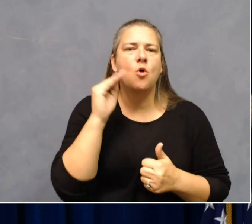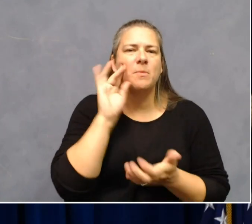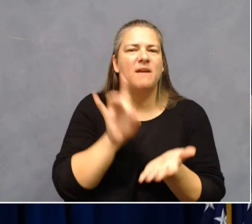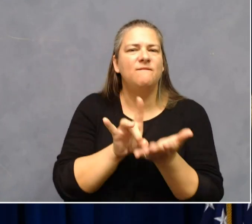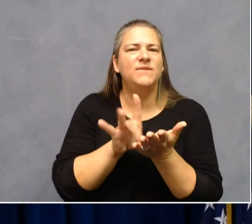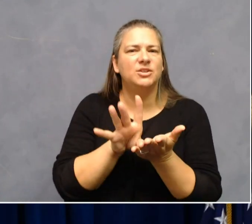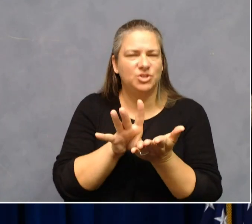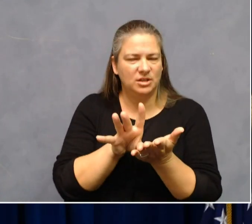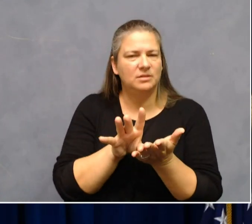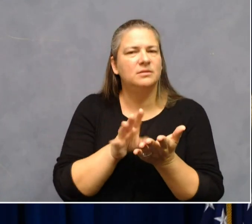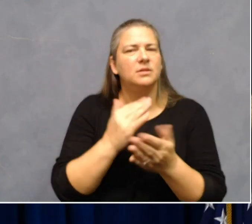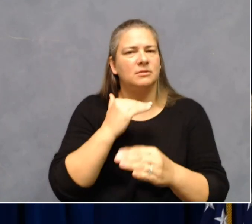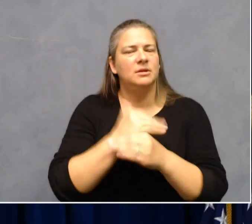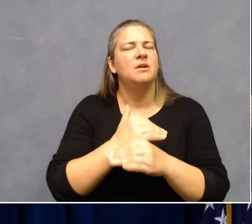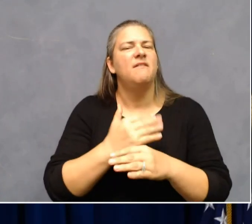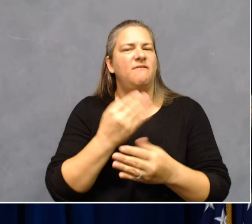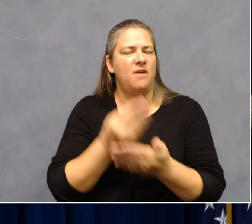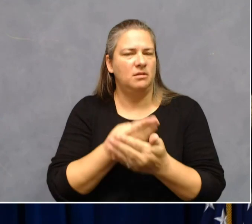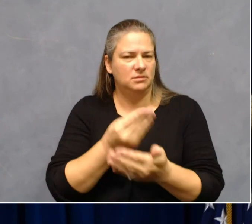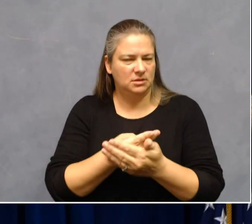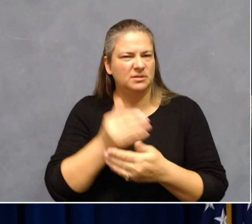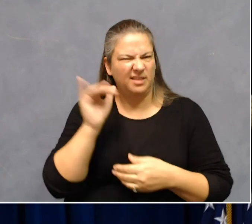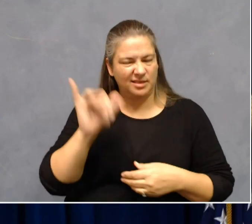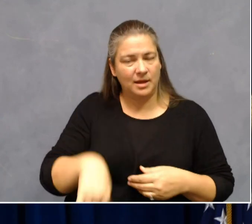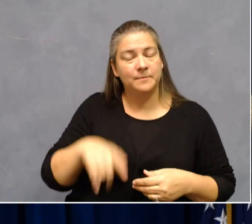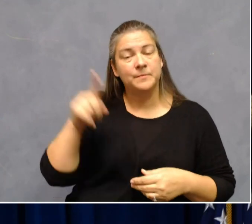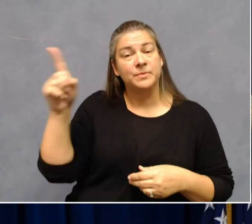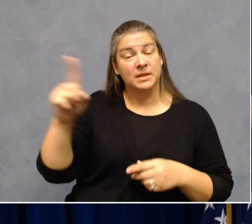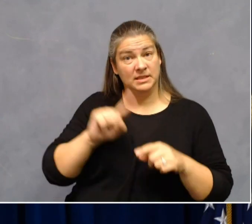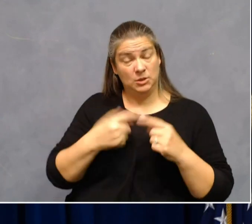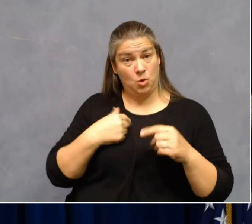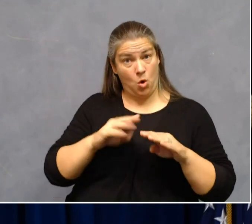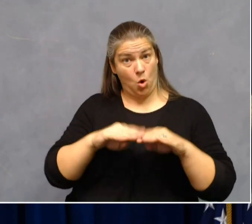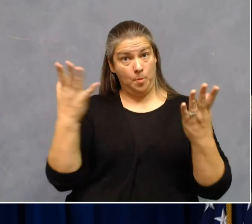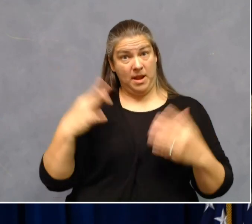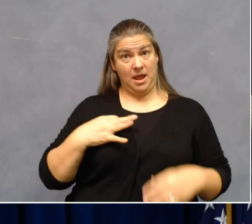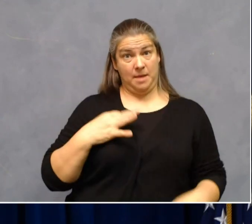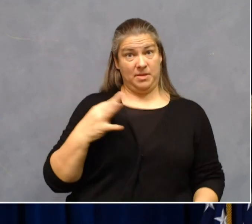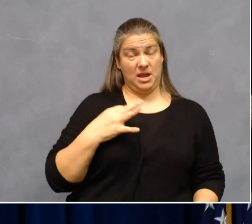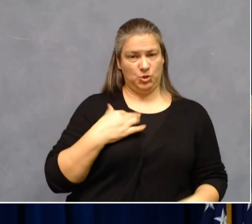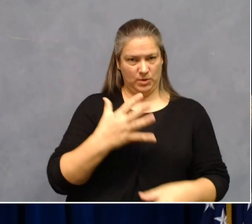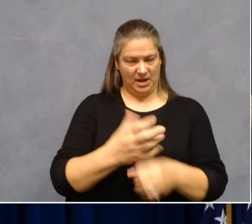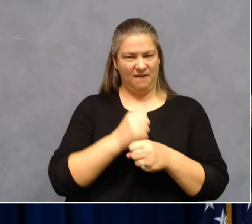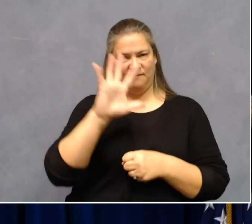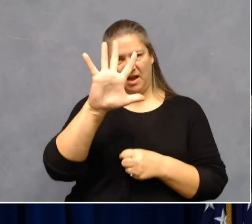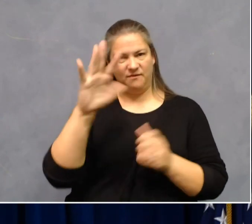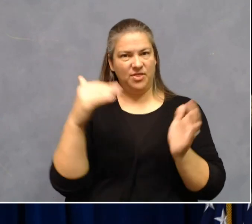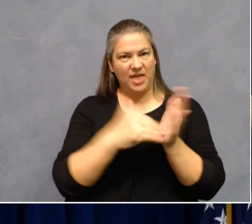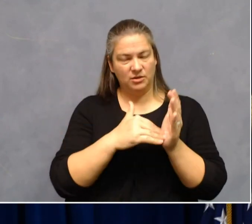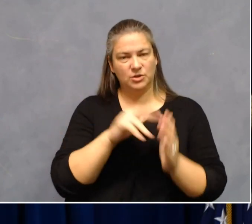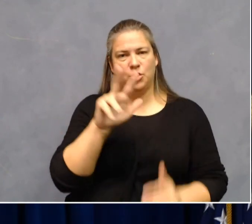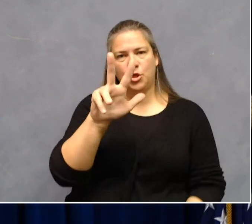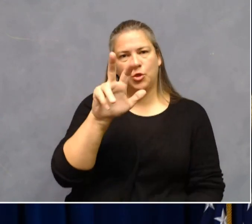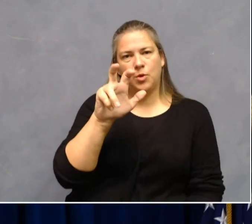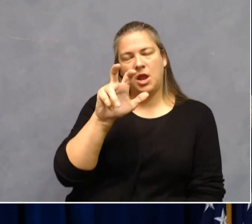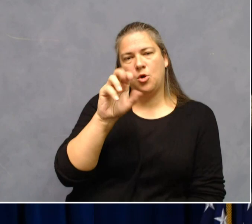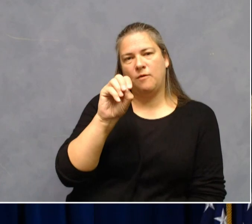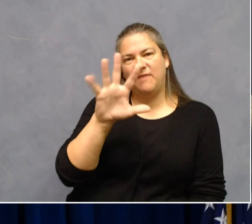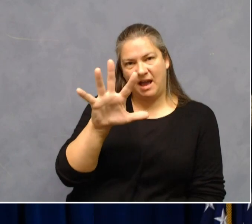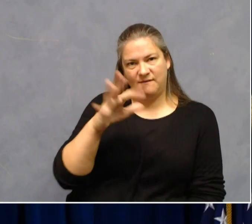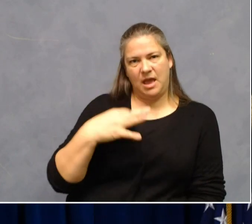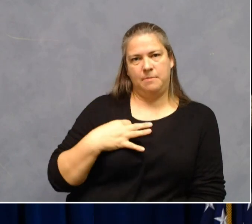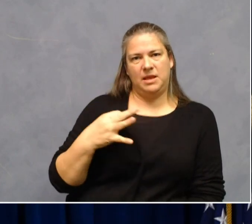applications on September 8th. Since opening for applications, we've received 305 applications from